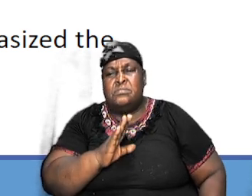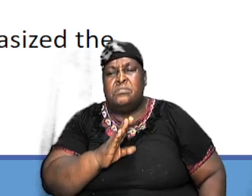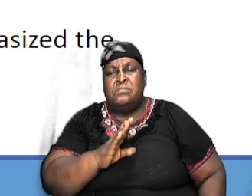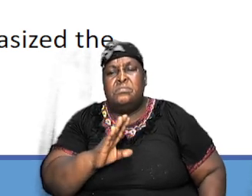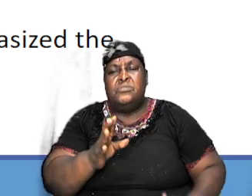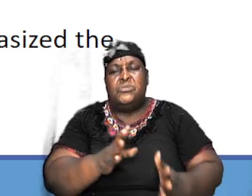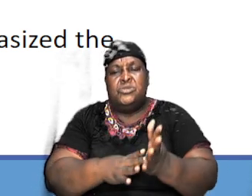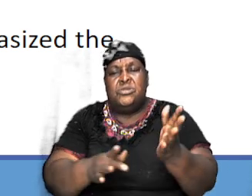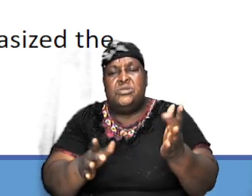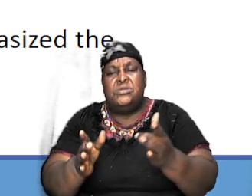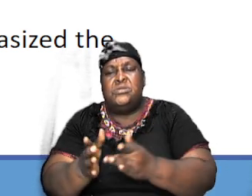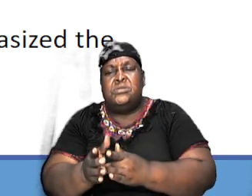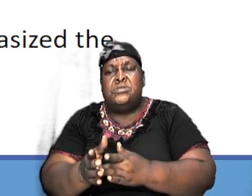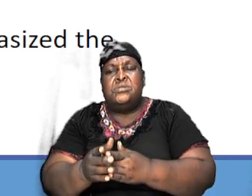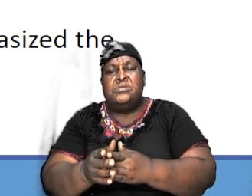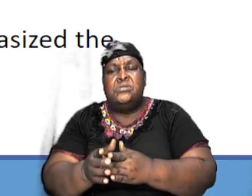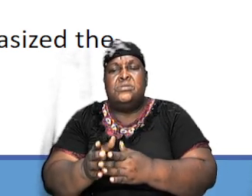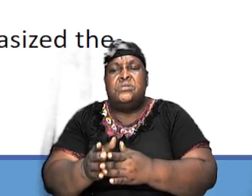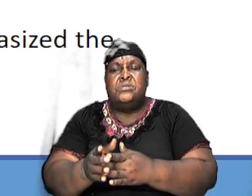Jesus taught